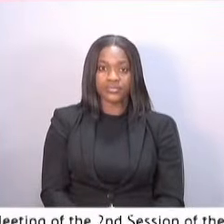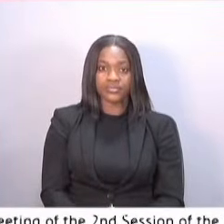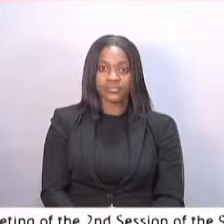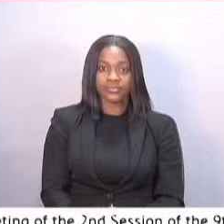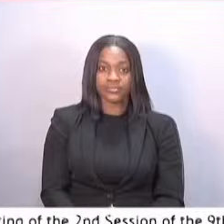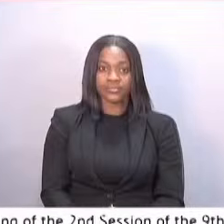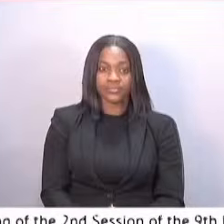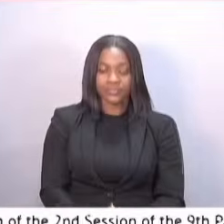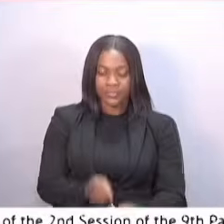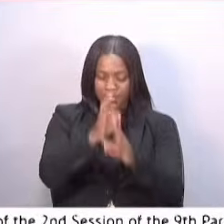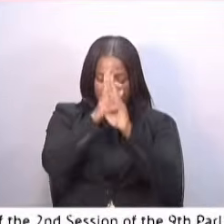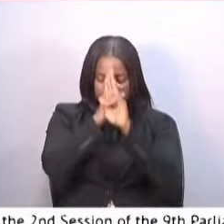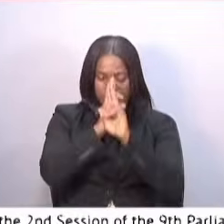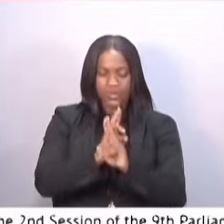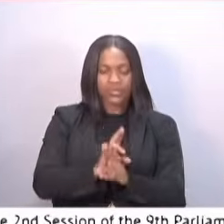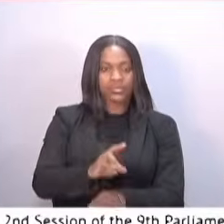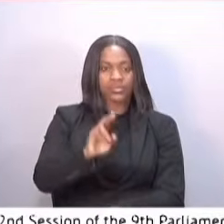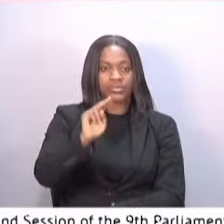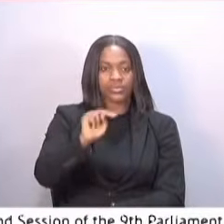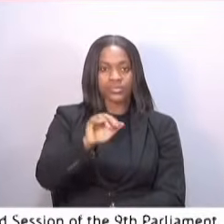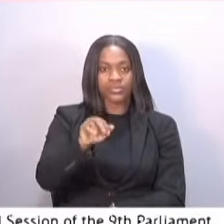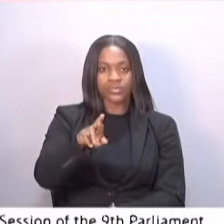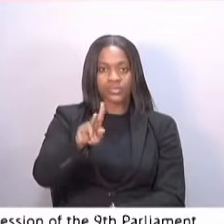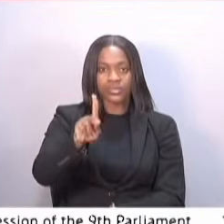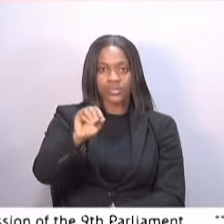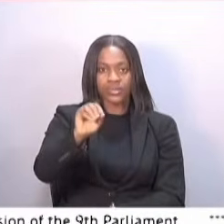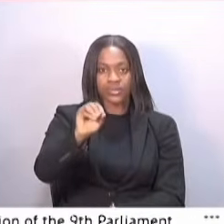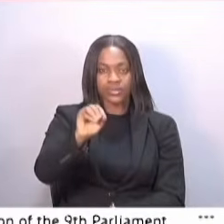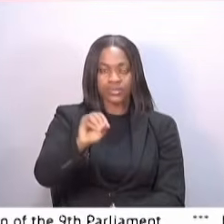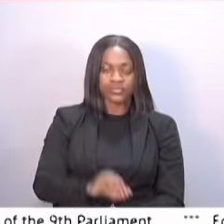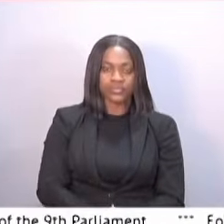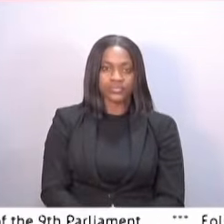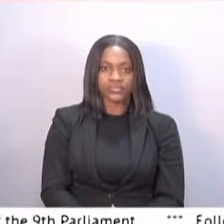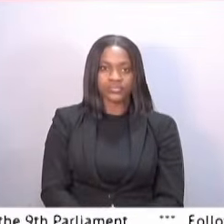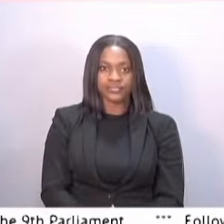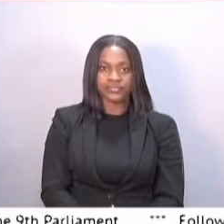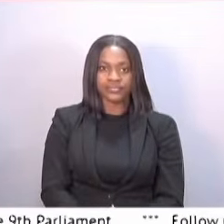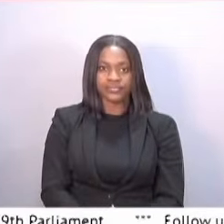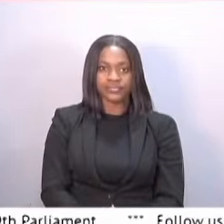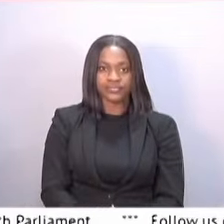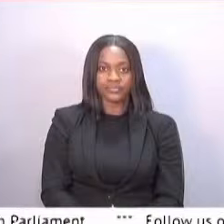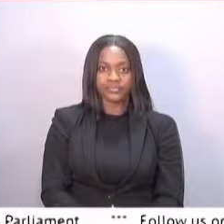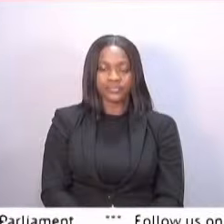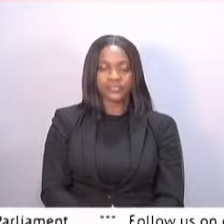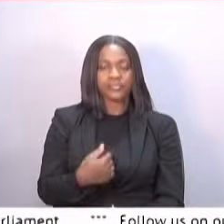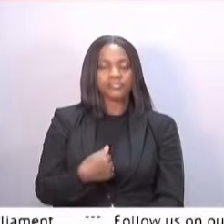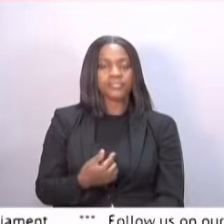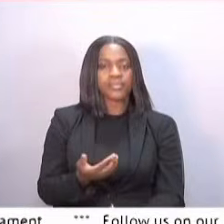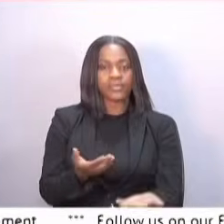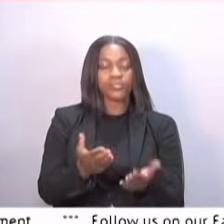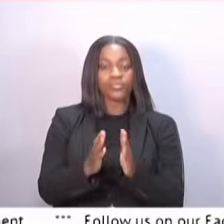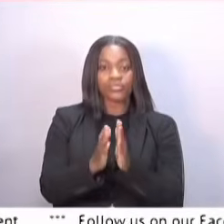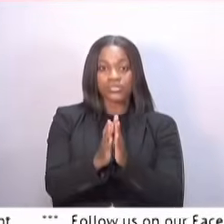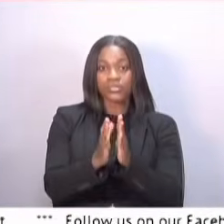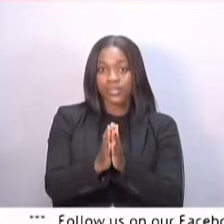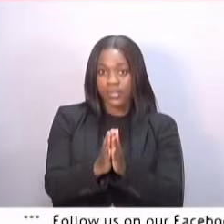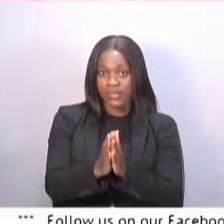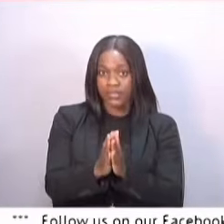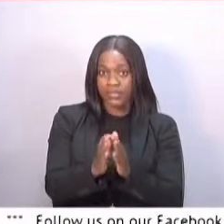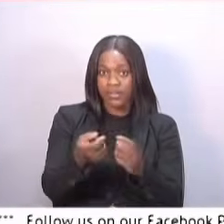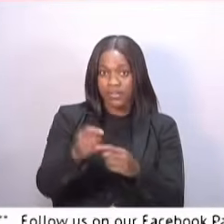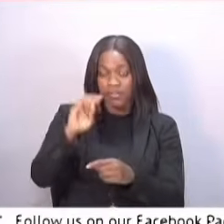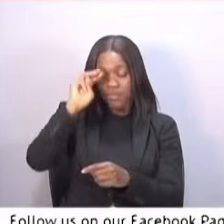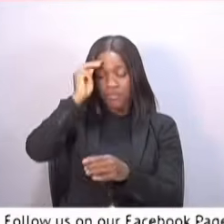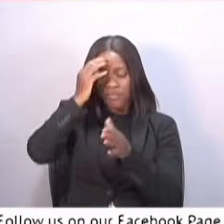Where is Honorable Kinsley Nyako? Mr. Speaker, I would like to follow up from